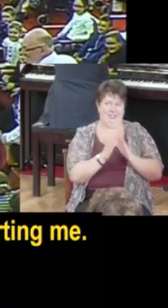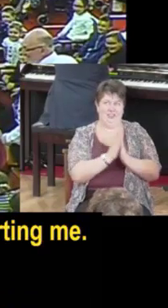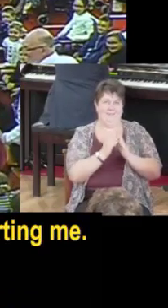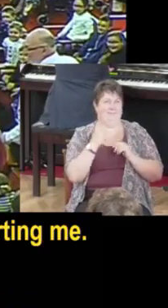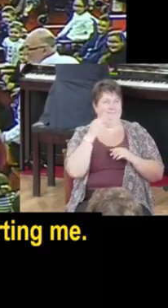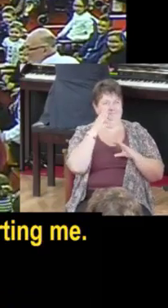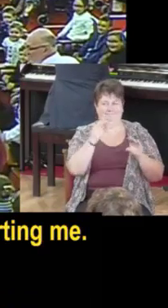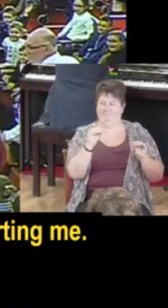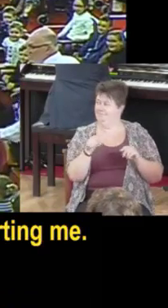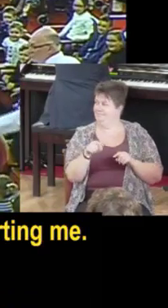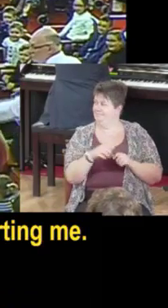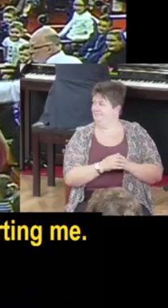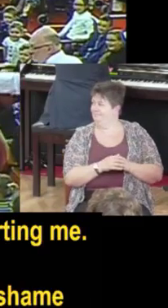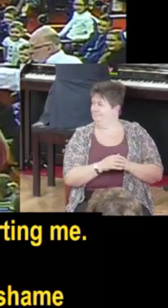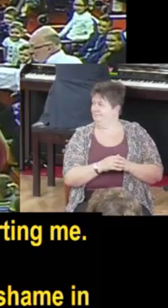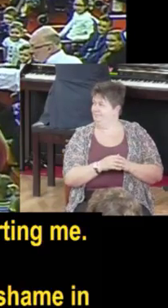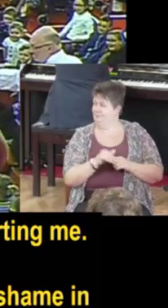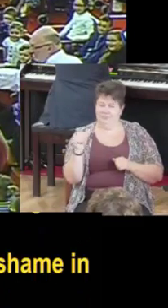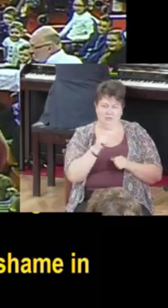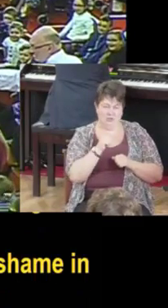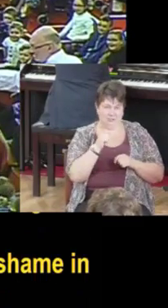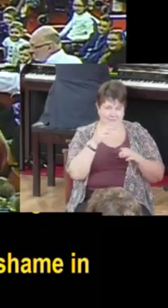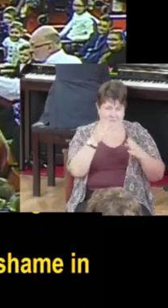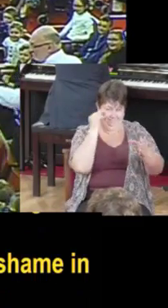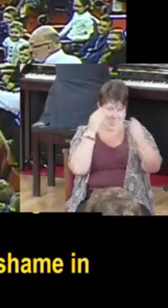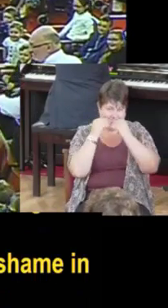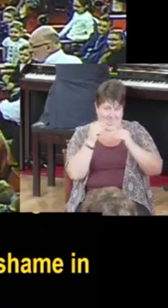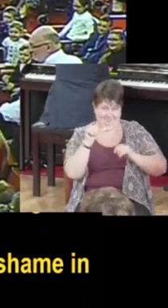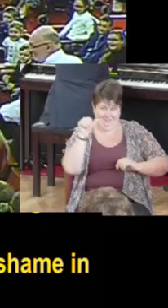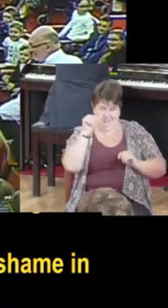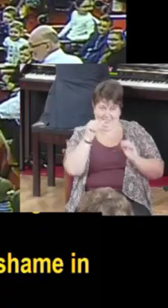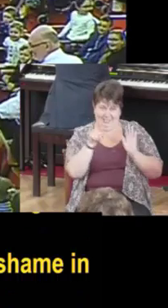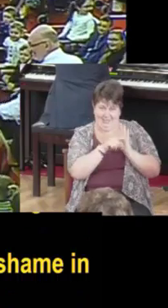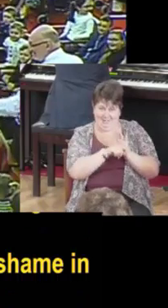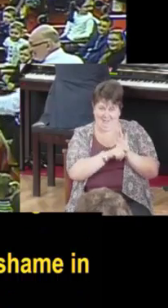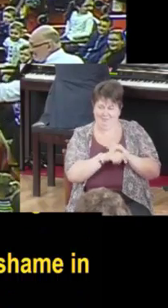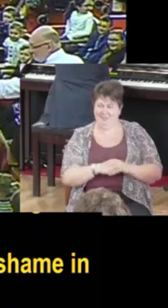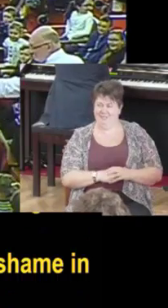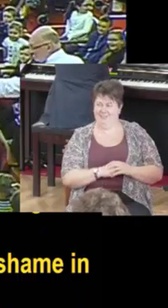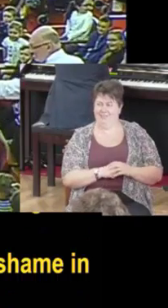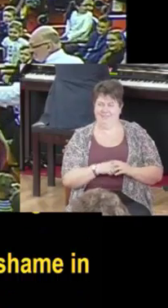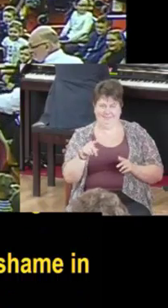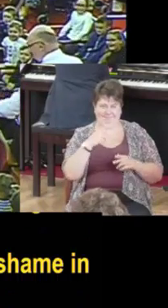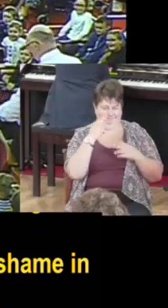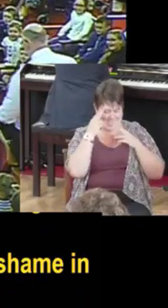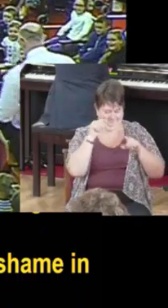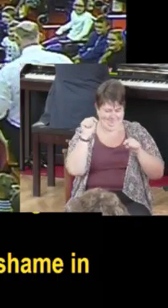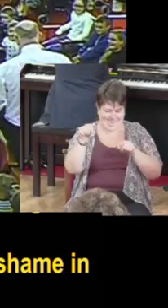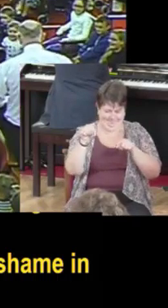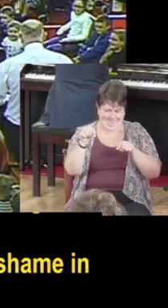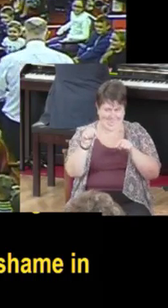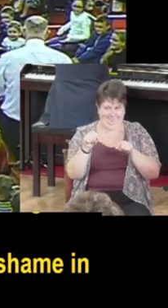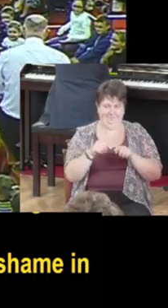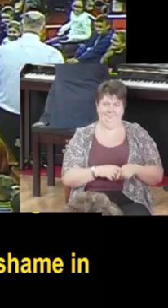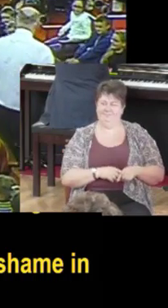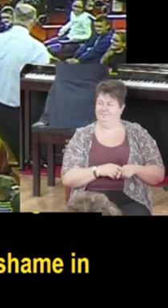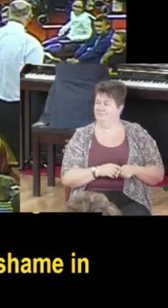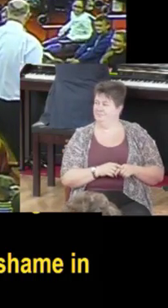Listen, Damien, you need to pay attention to the 6th commandment. Named and shamed. Be